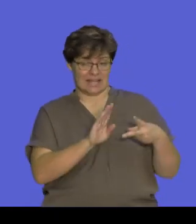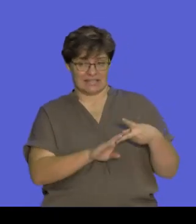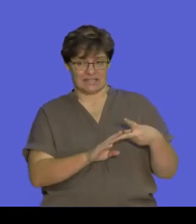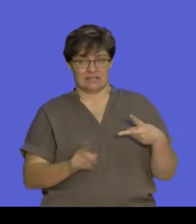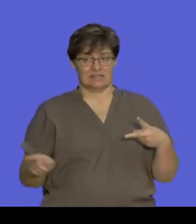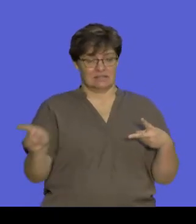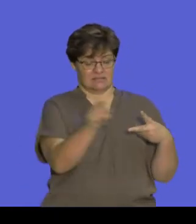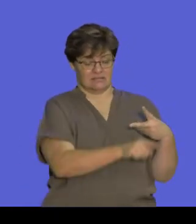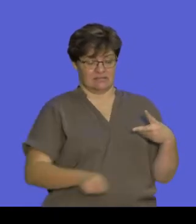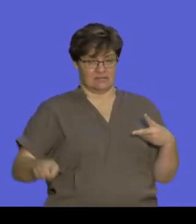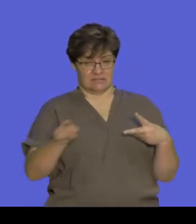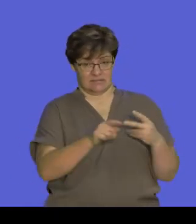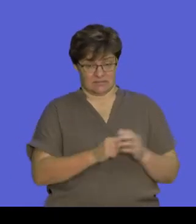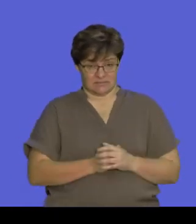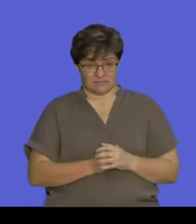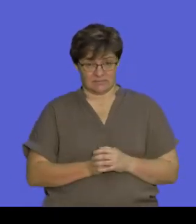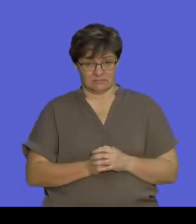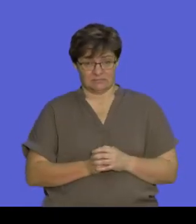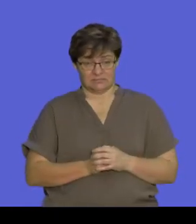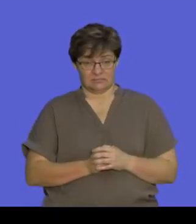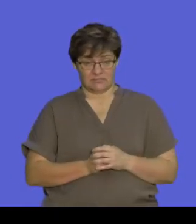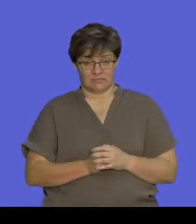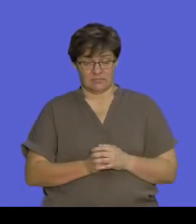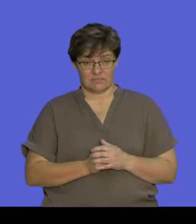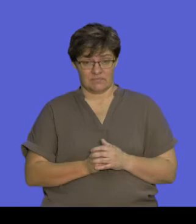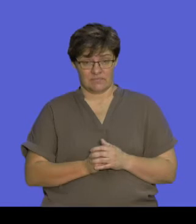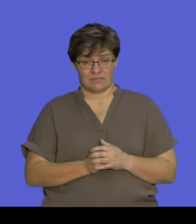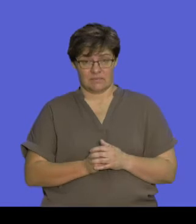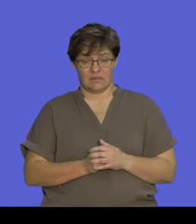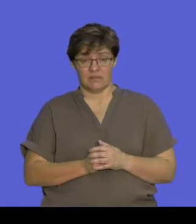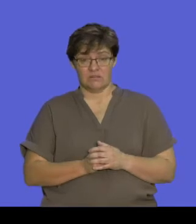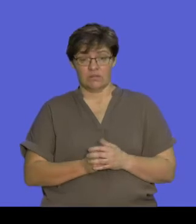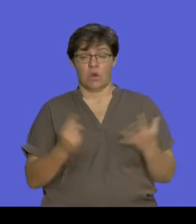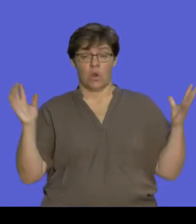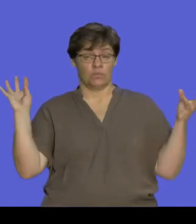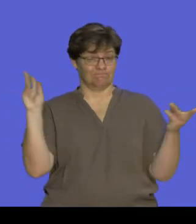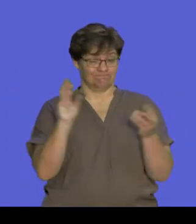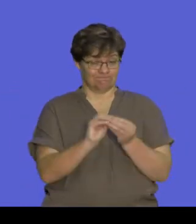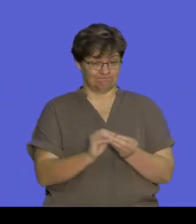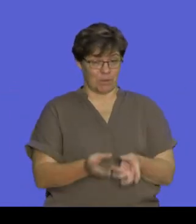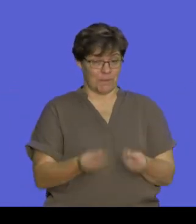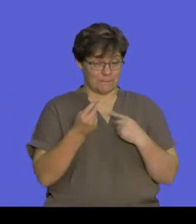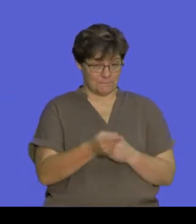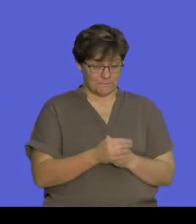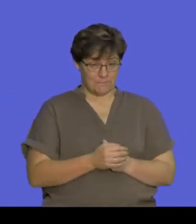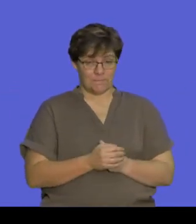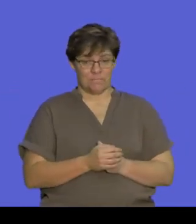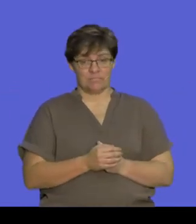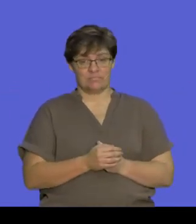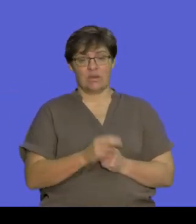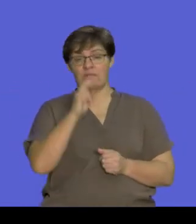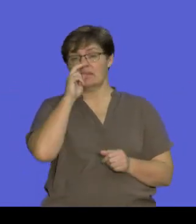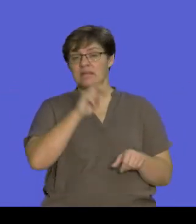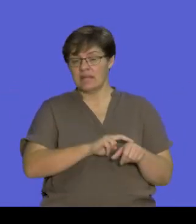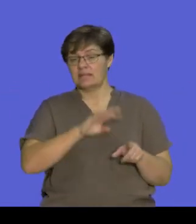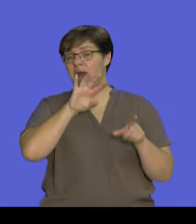follows that. And so to get the total of that, we're going to need to recognize that